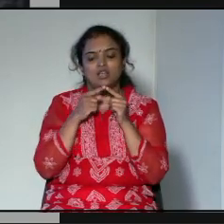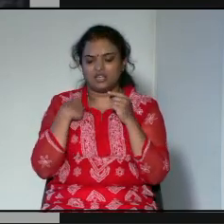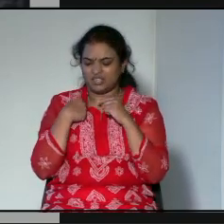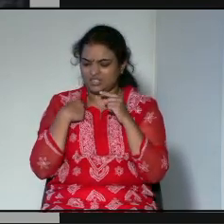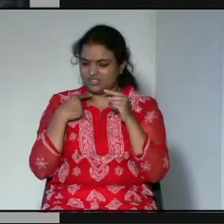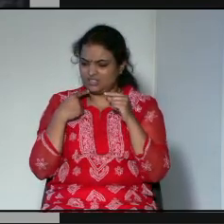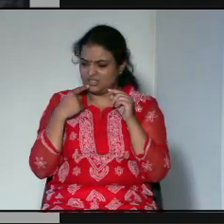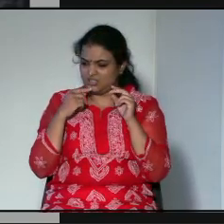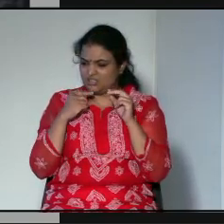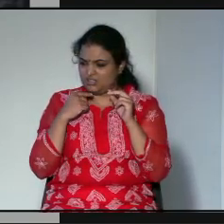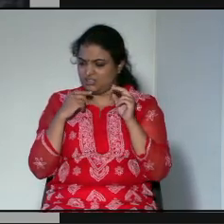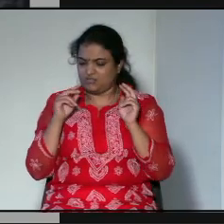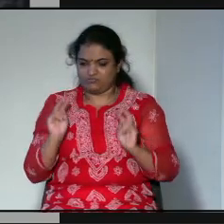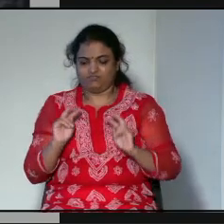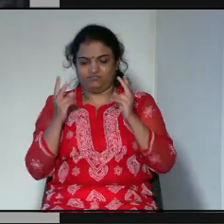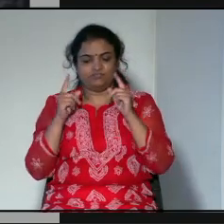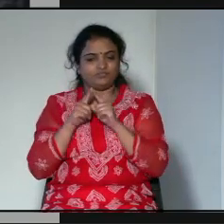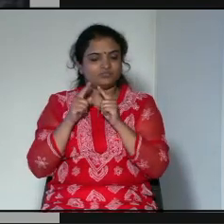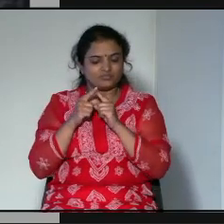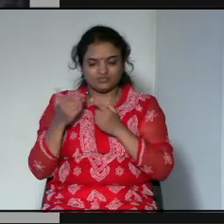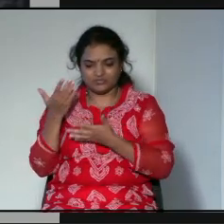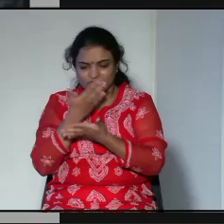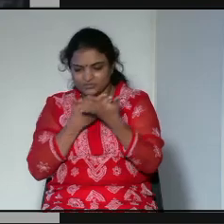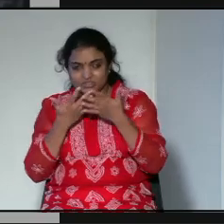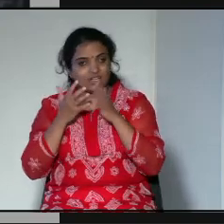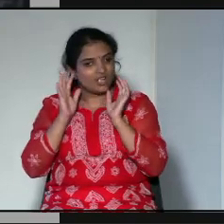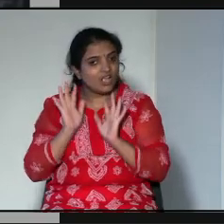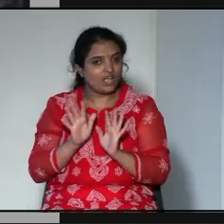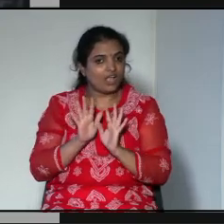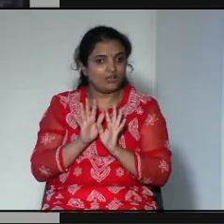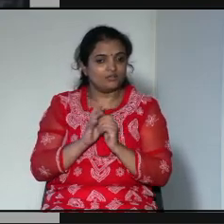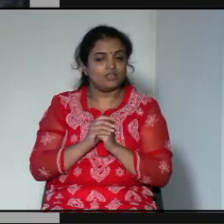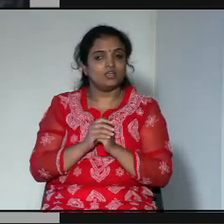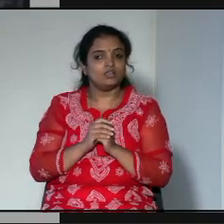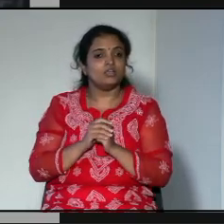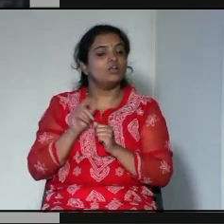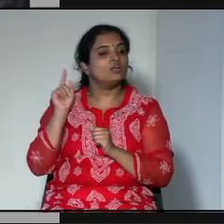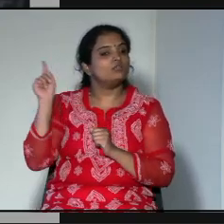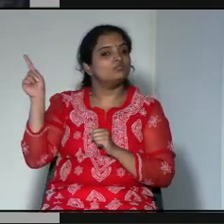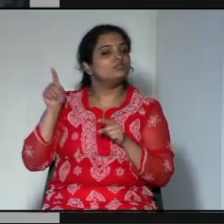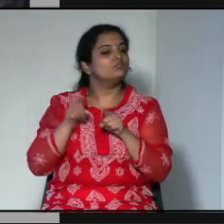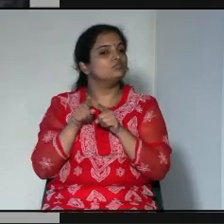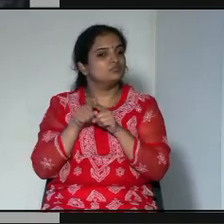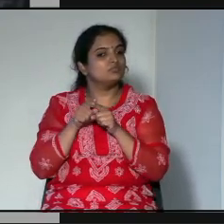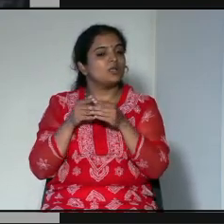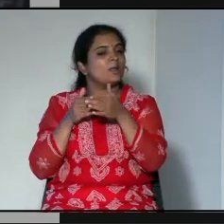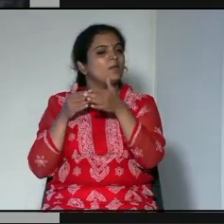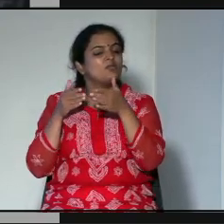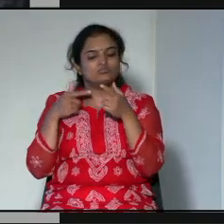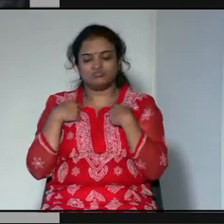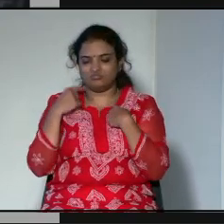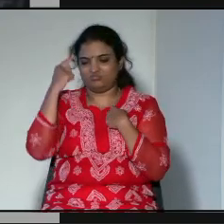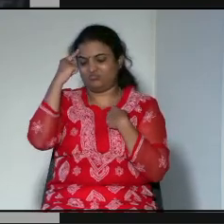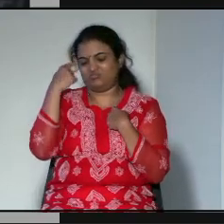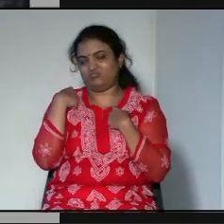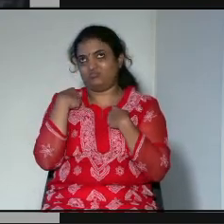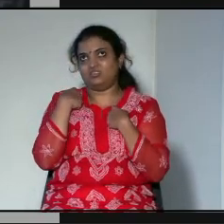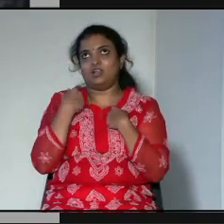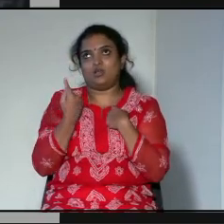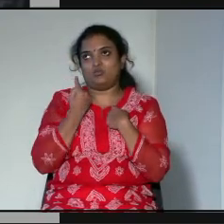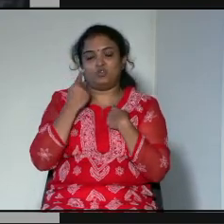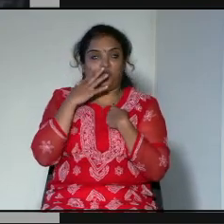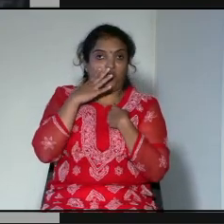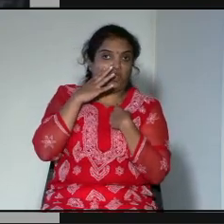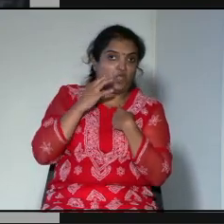and outsider in each of these places, where the barriers were not just of class, caste, and language,